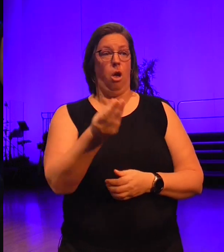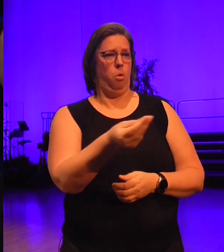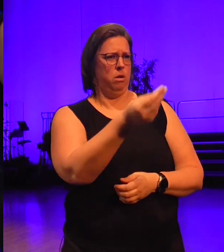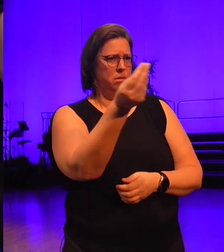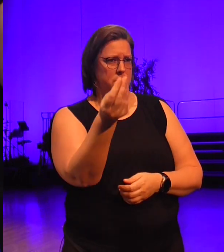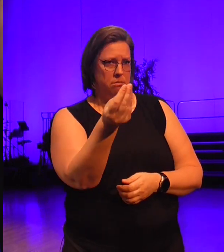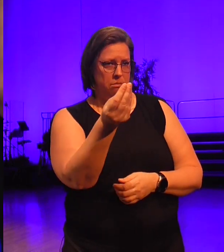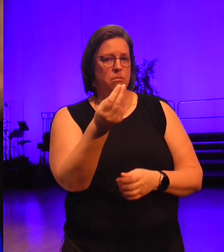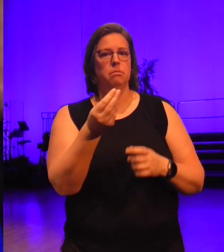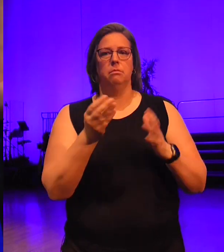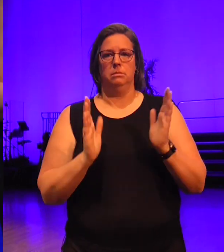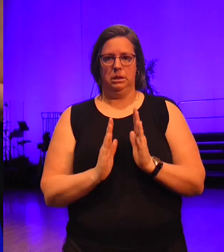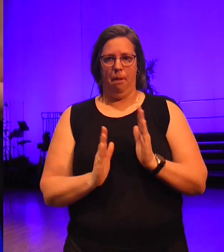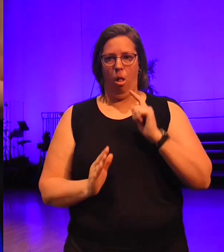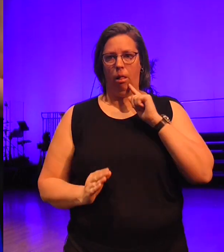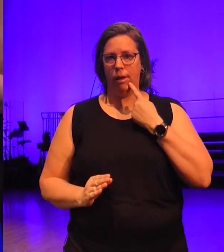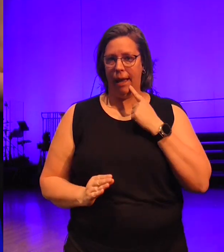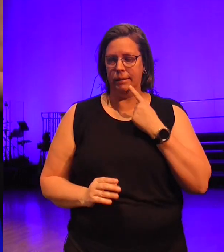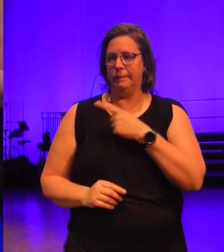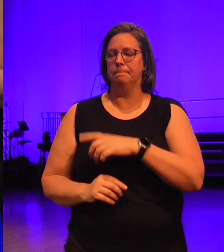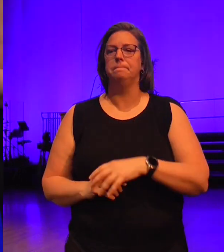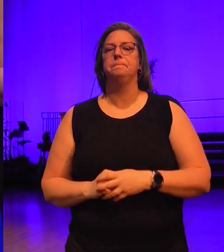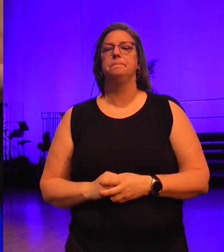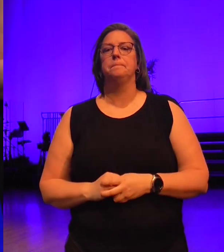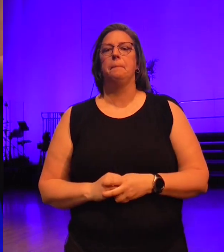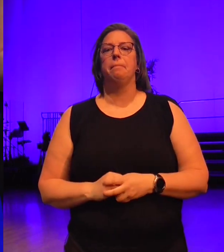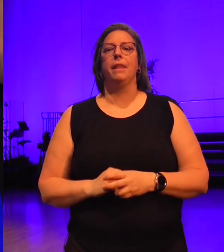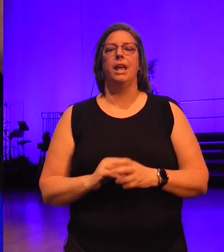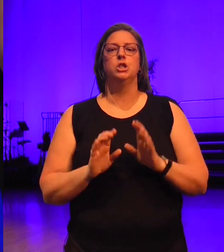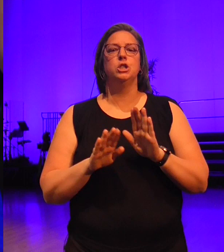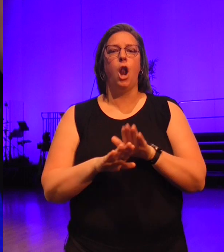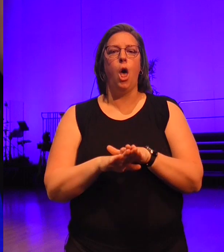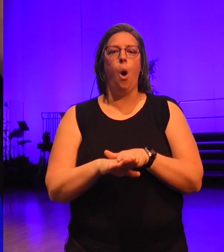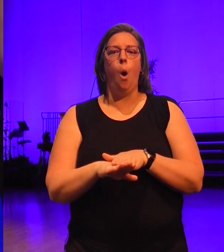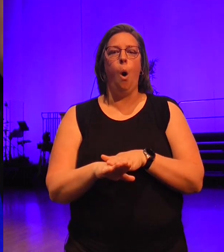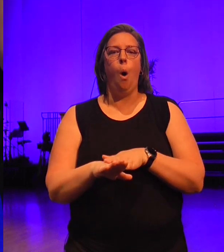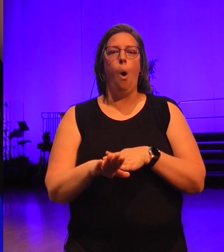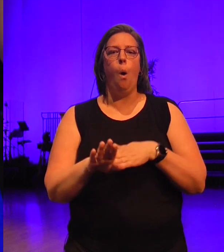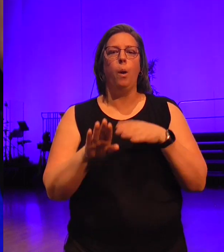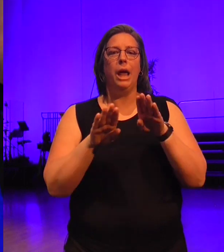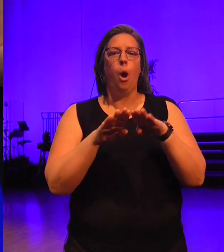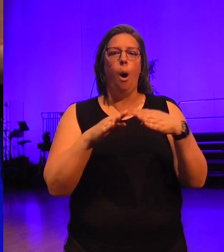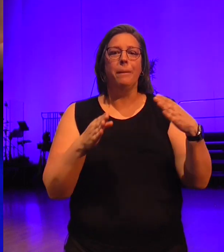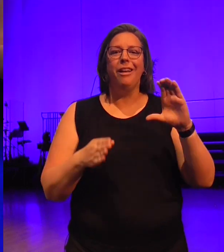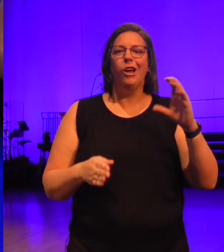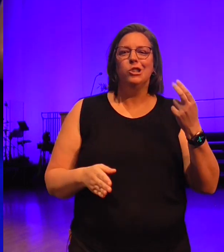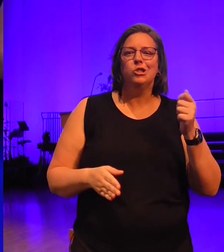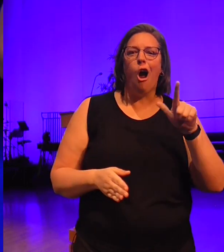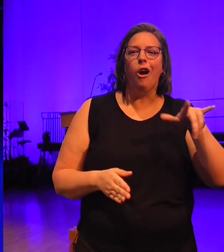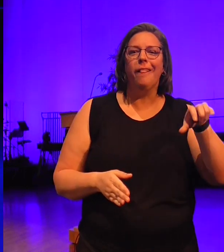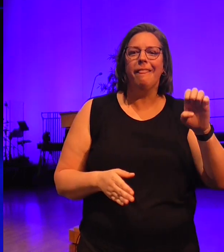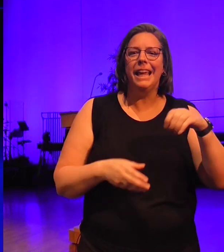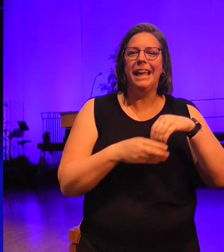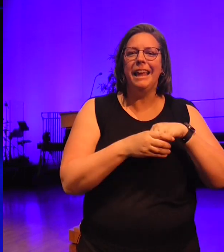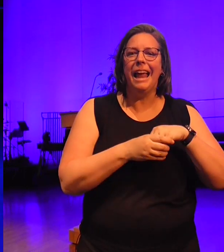Good bar right here. And I just slowly open it like Charlie getting ready to see the golden ticket.